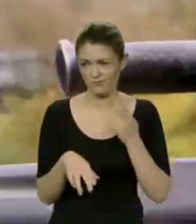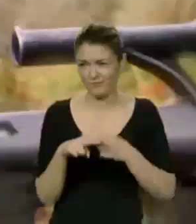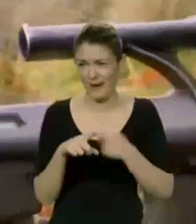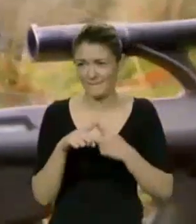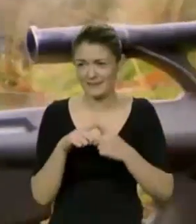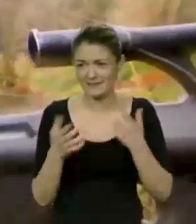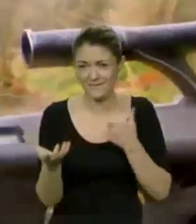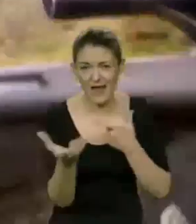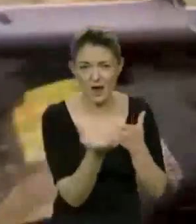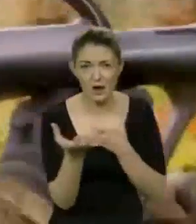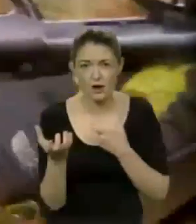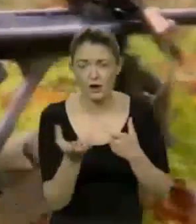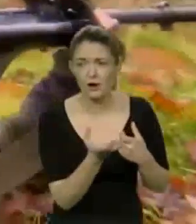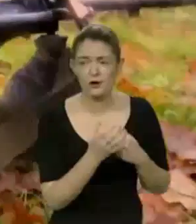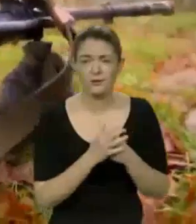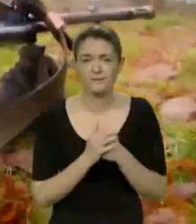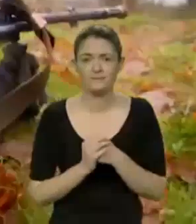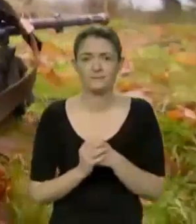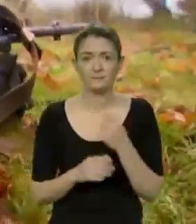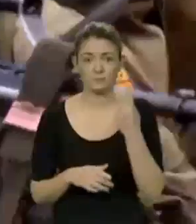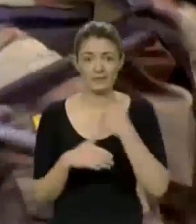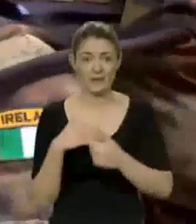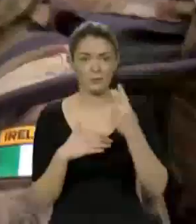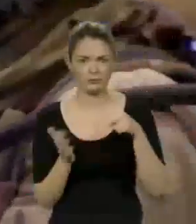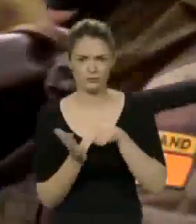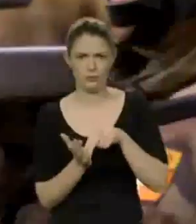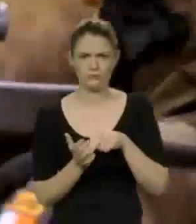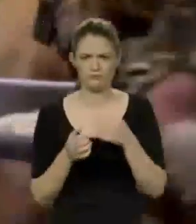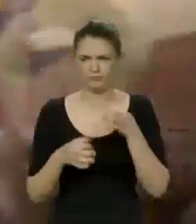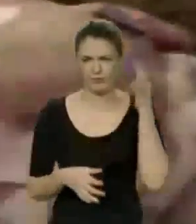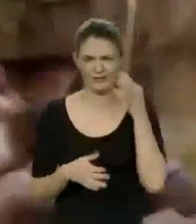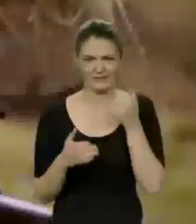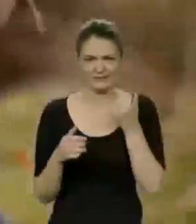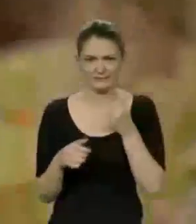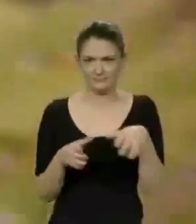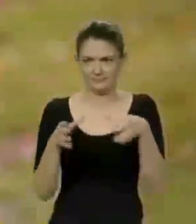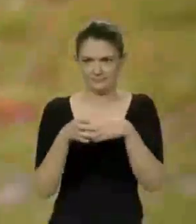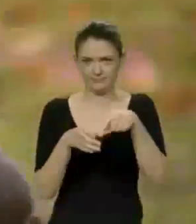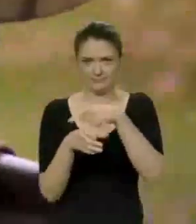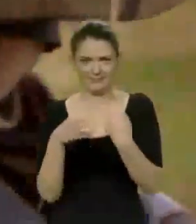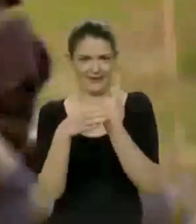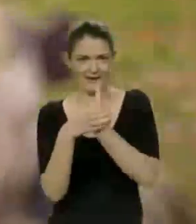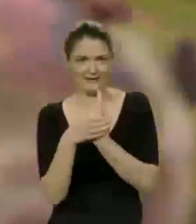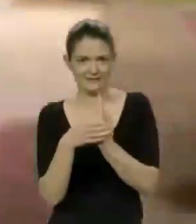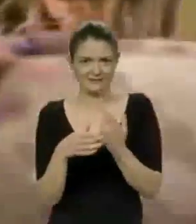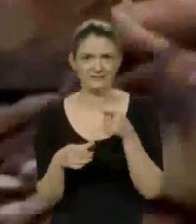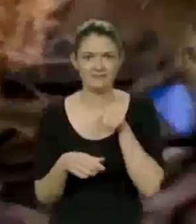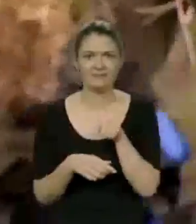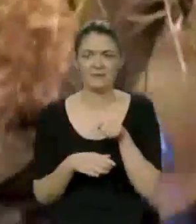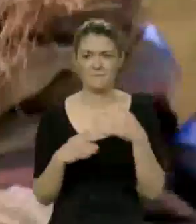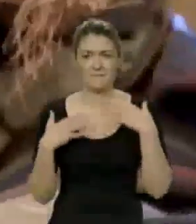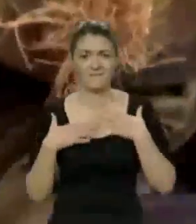Rapid fire! From day one, she stood out to being a great asset to the section. Whether it be